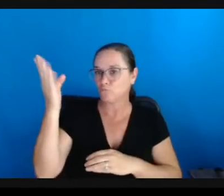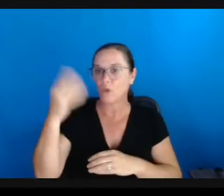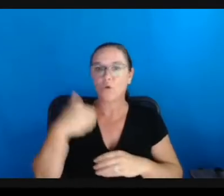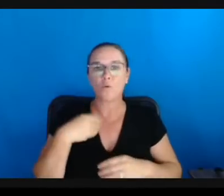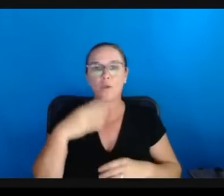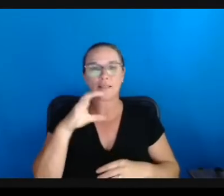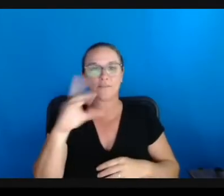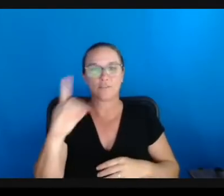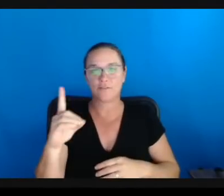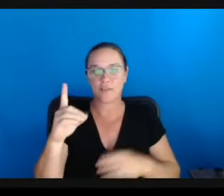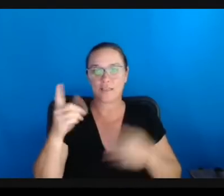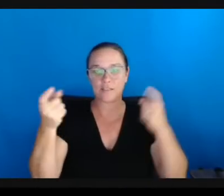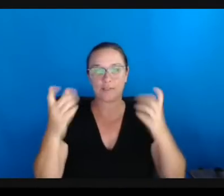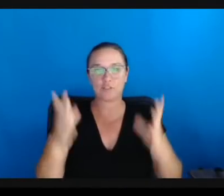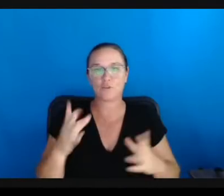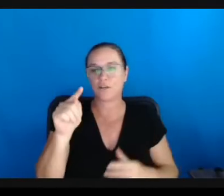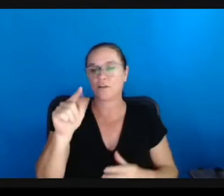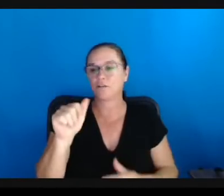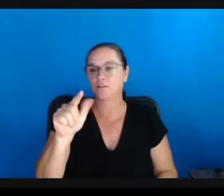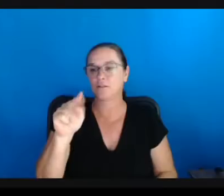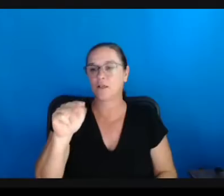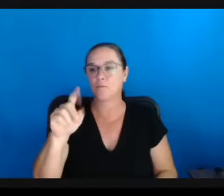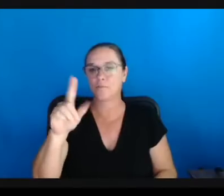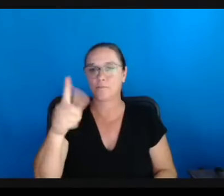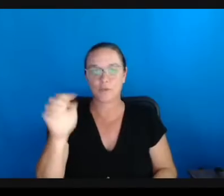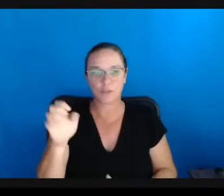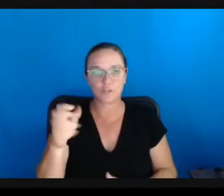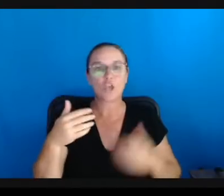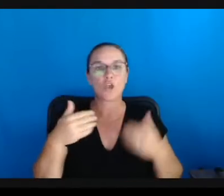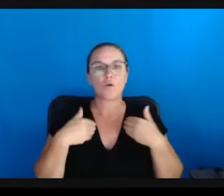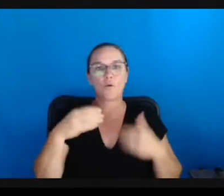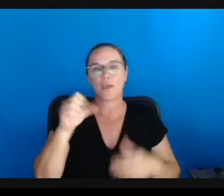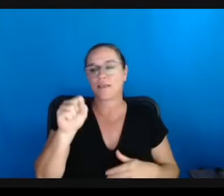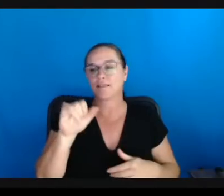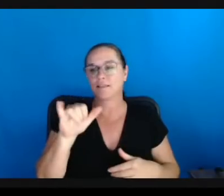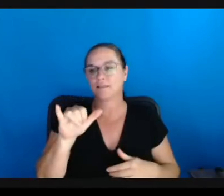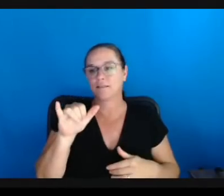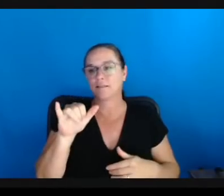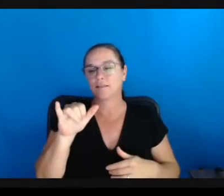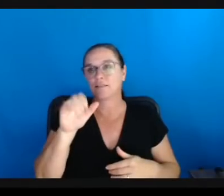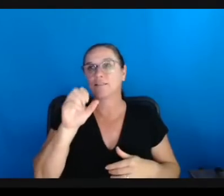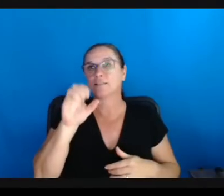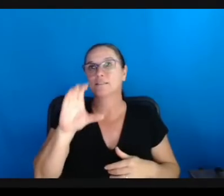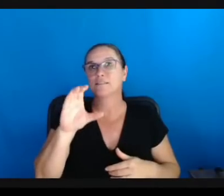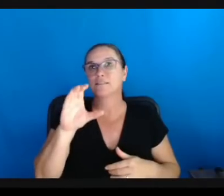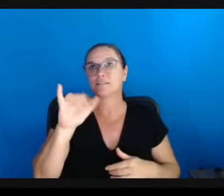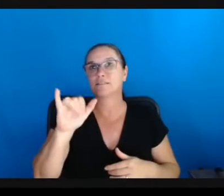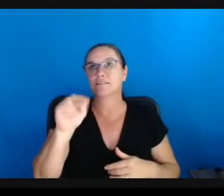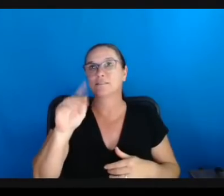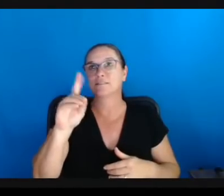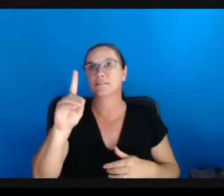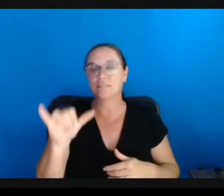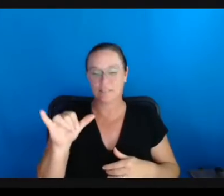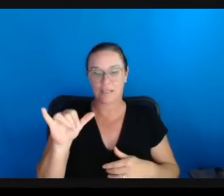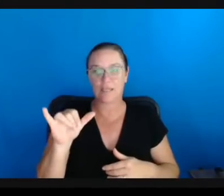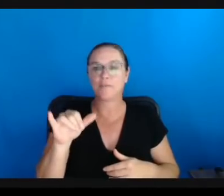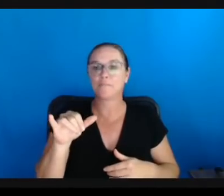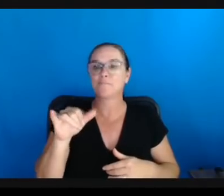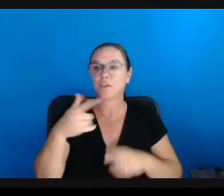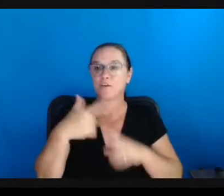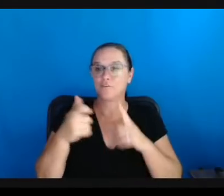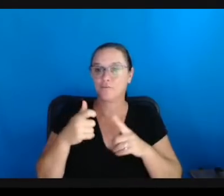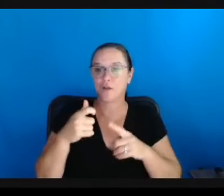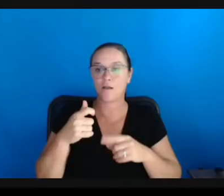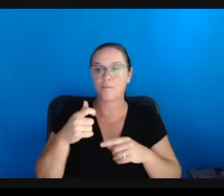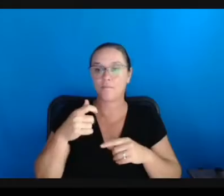Administrator, Talmadge, was there. Cindy Preller from the Pacific Tsunami Museum there. And the Maku'u Market, they were